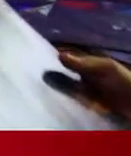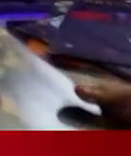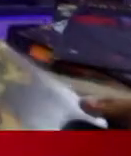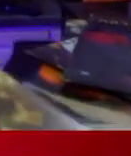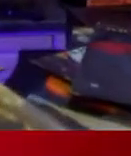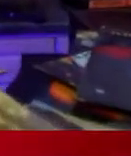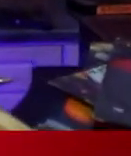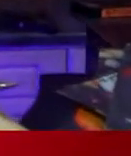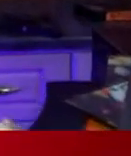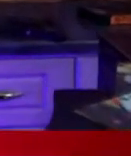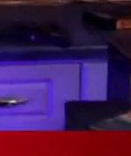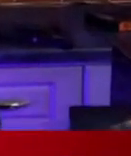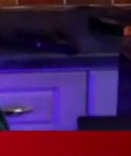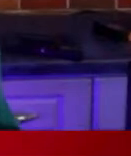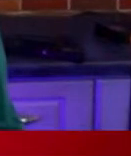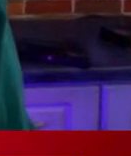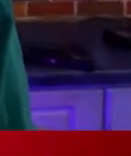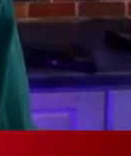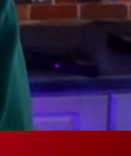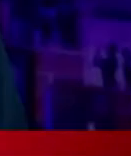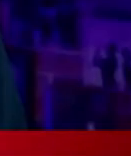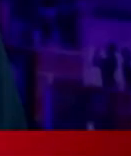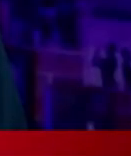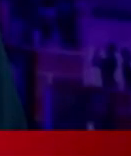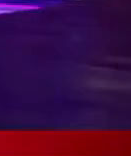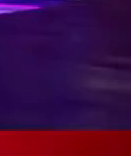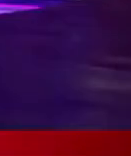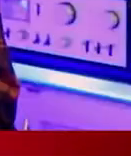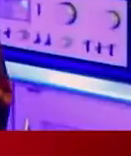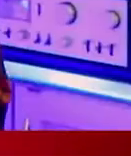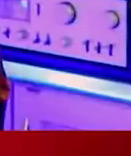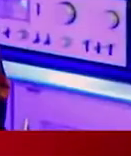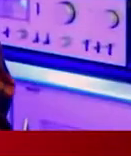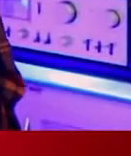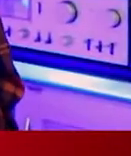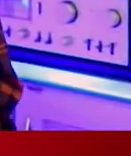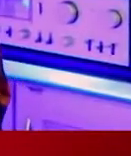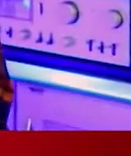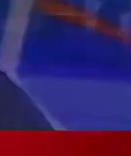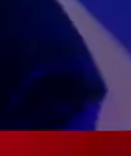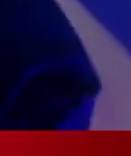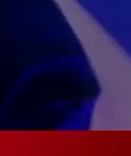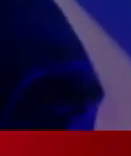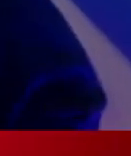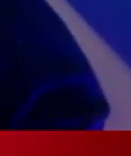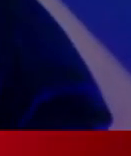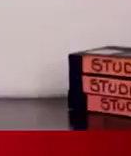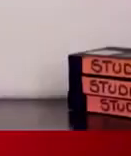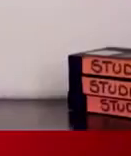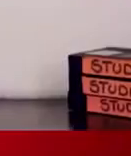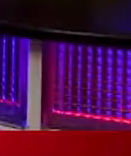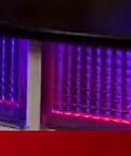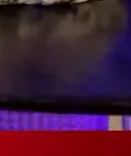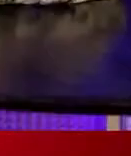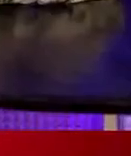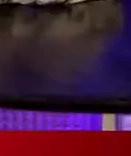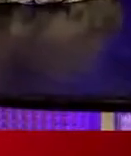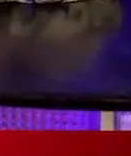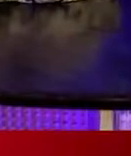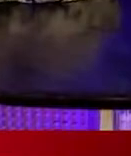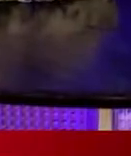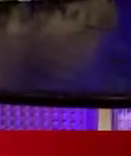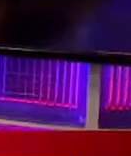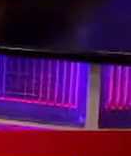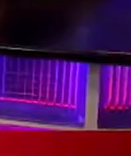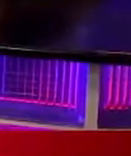Catch me every week on Studio One, giving you the latest trends in fashion, entertainment and everything that's hip and happening. I'll also be catching up with